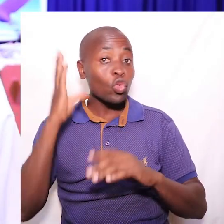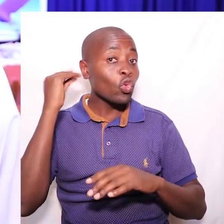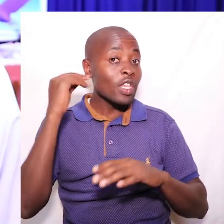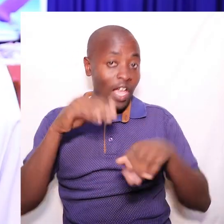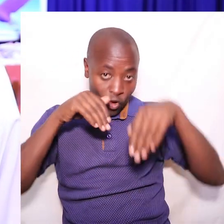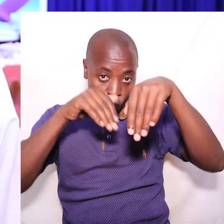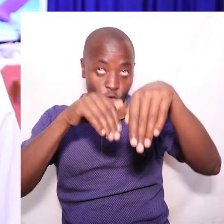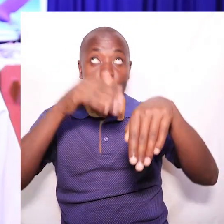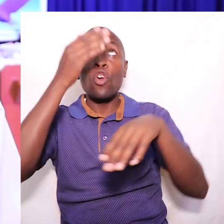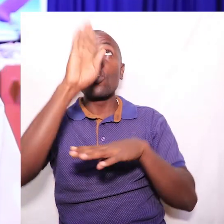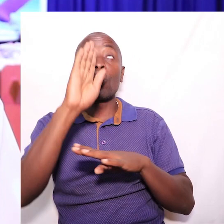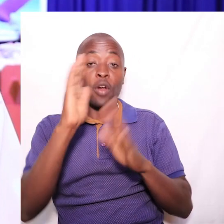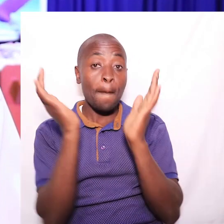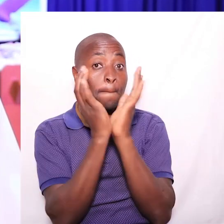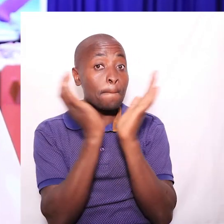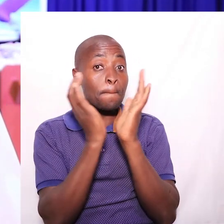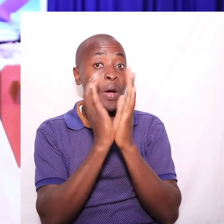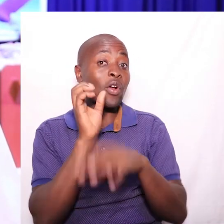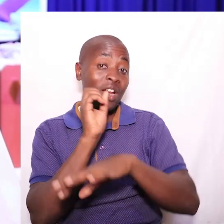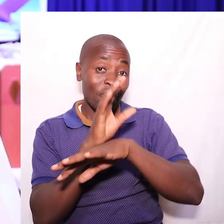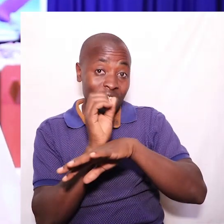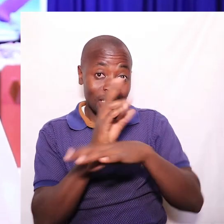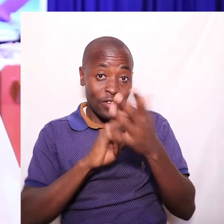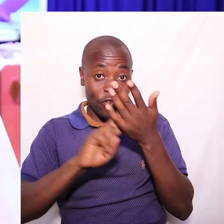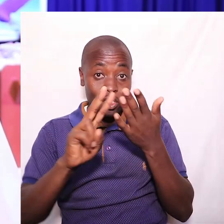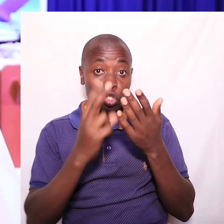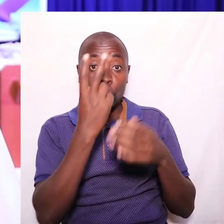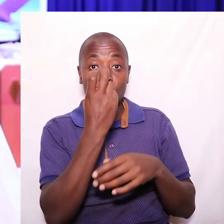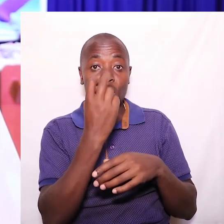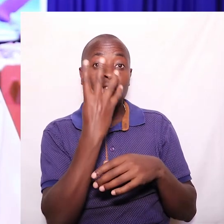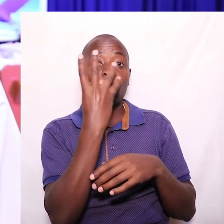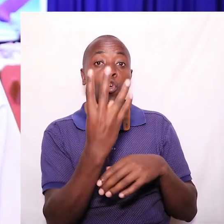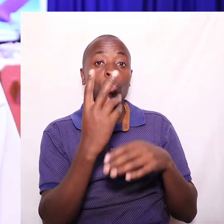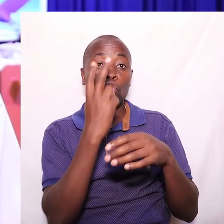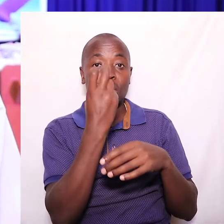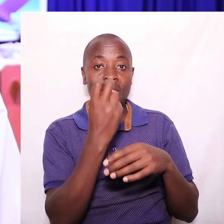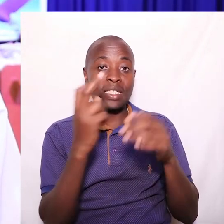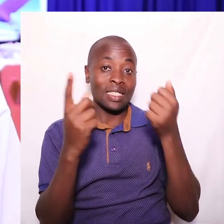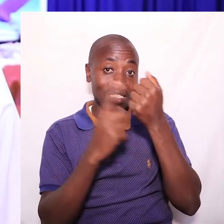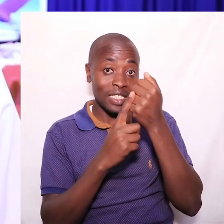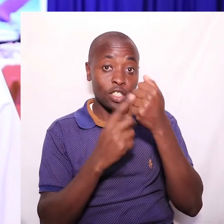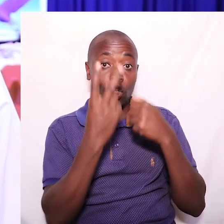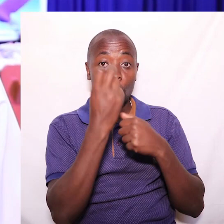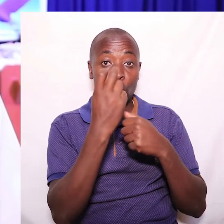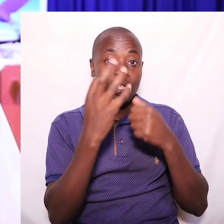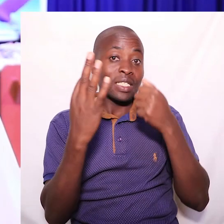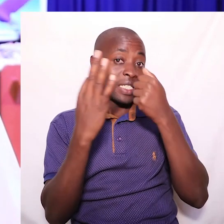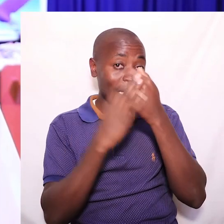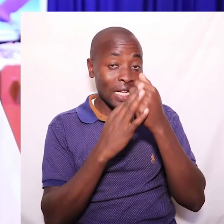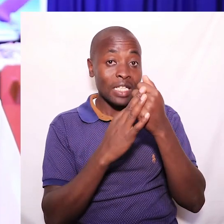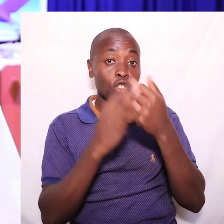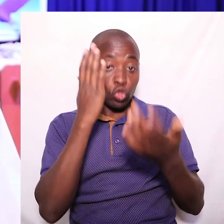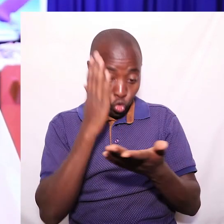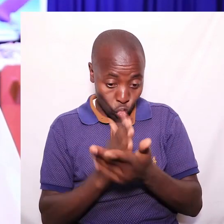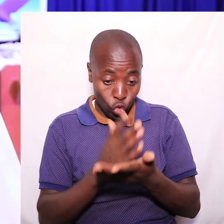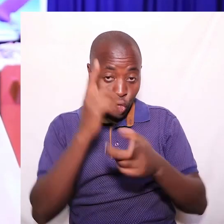to follow him. Paul explains in verses 24, verses 26, and verses 28 exactly